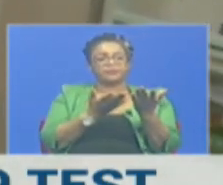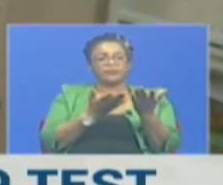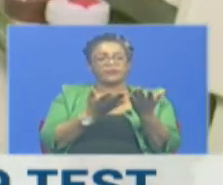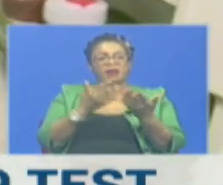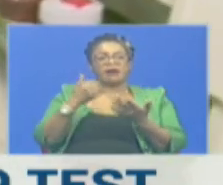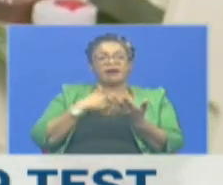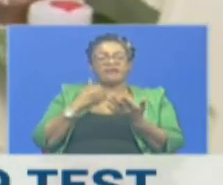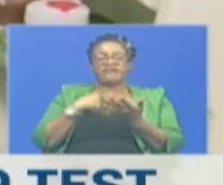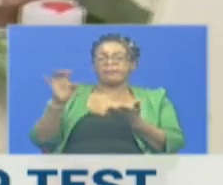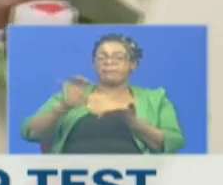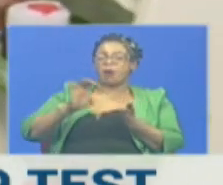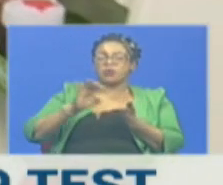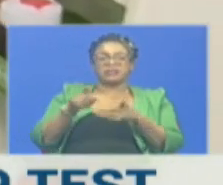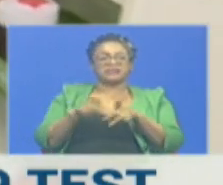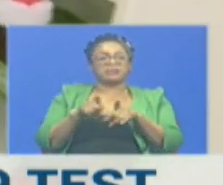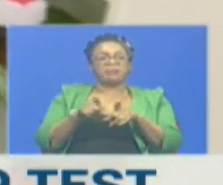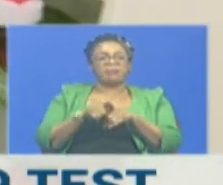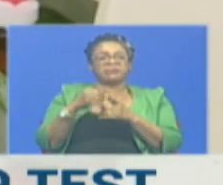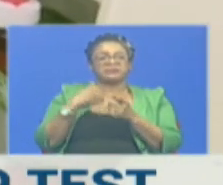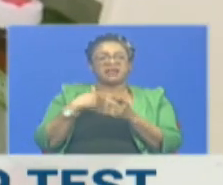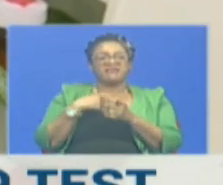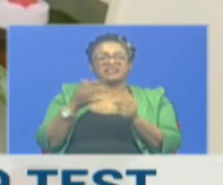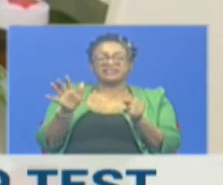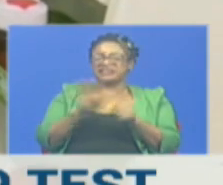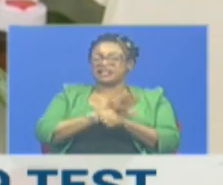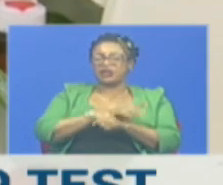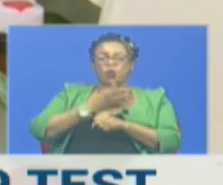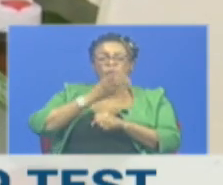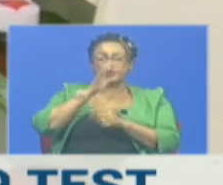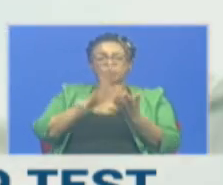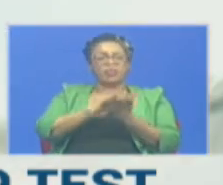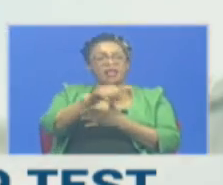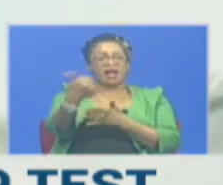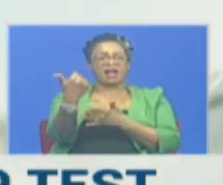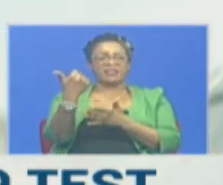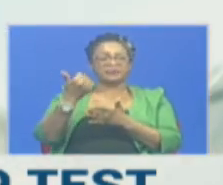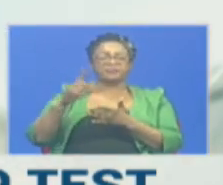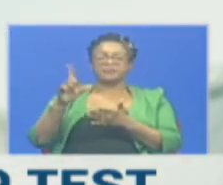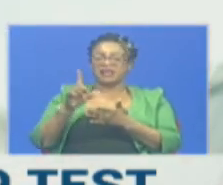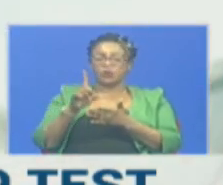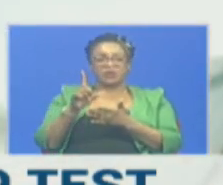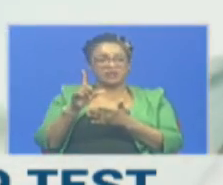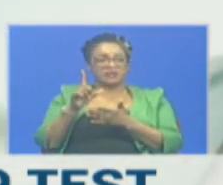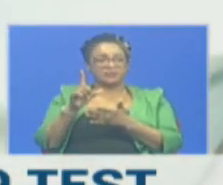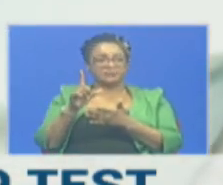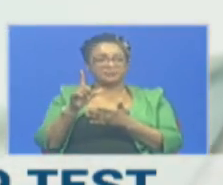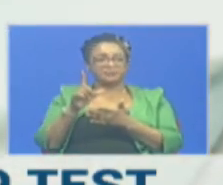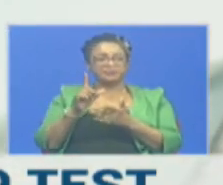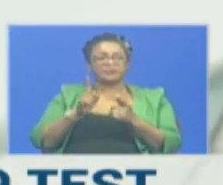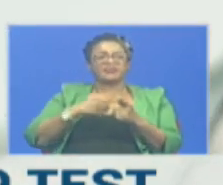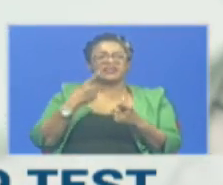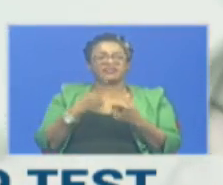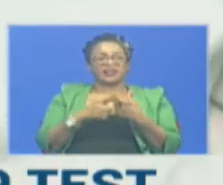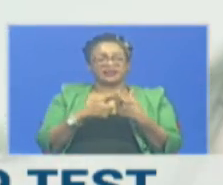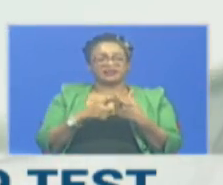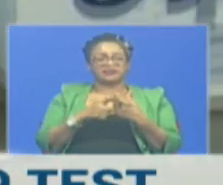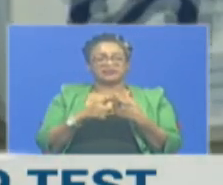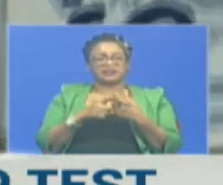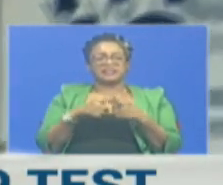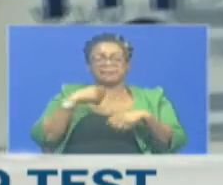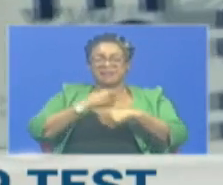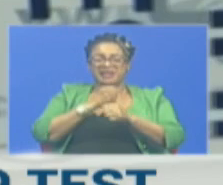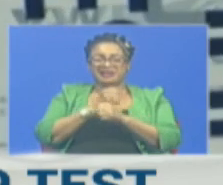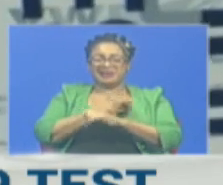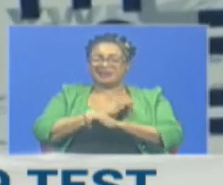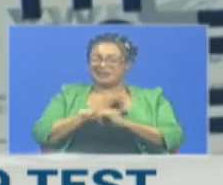to be mixed with distilled water and other components to turn to liquid. The medium is prepared in a clean environment to